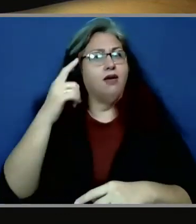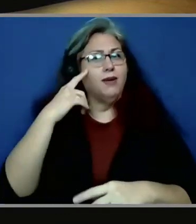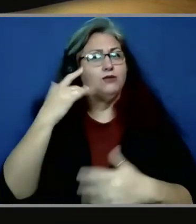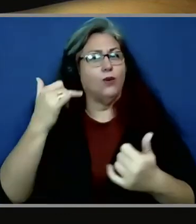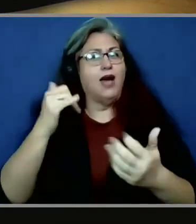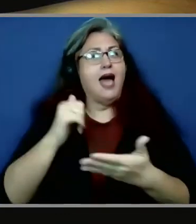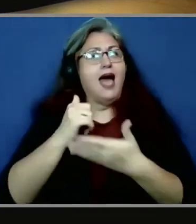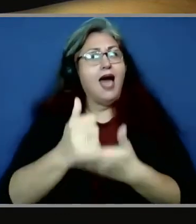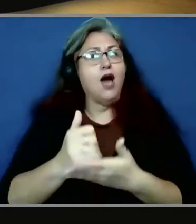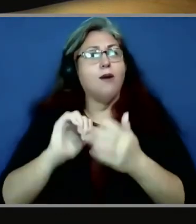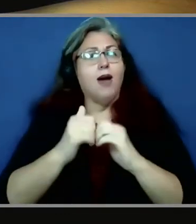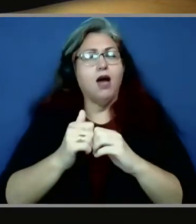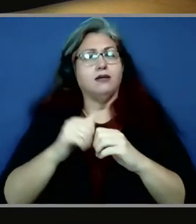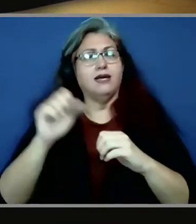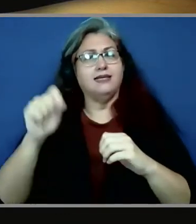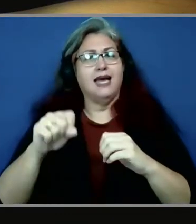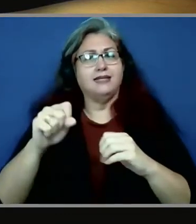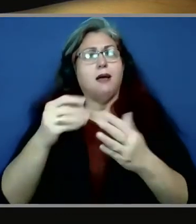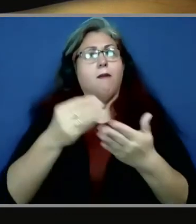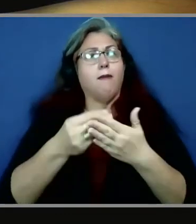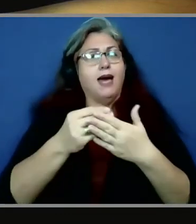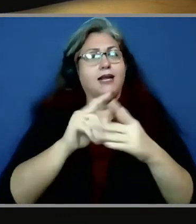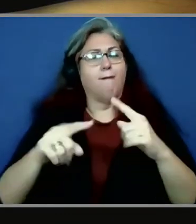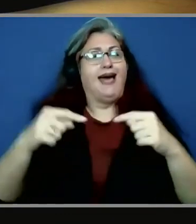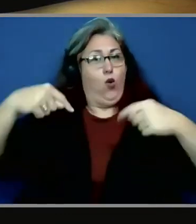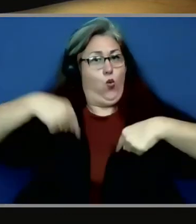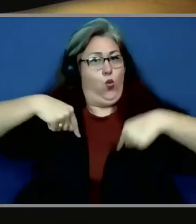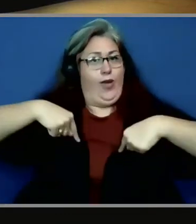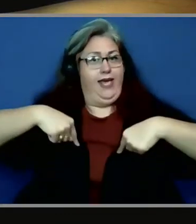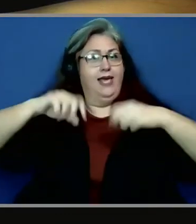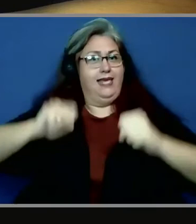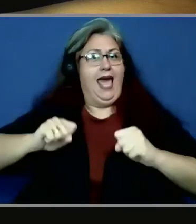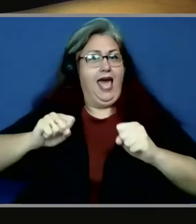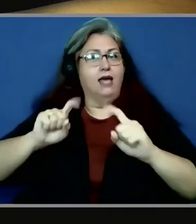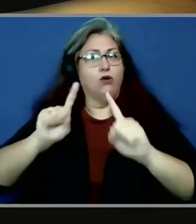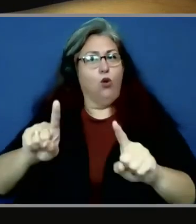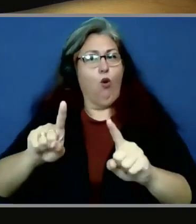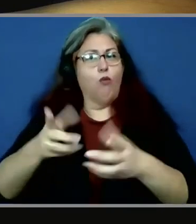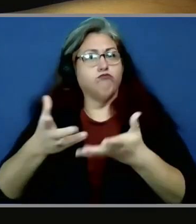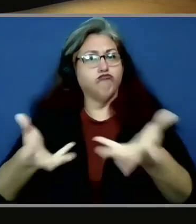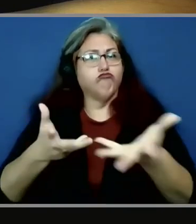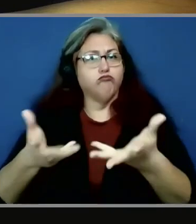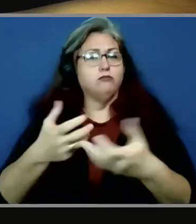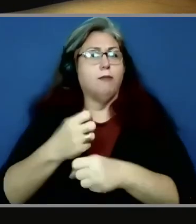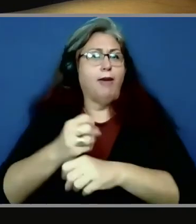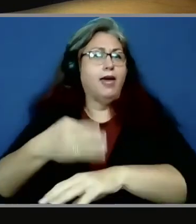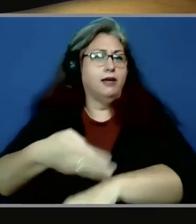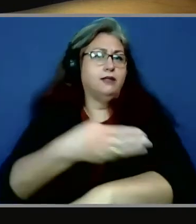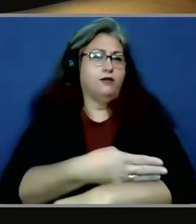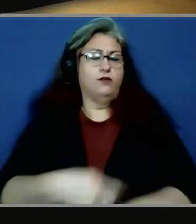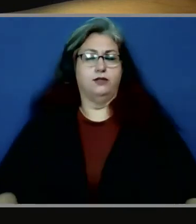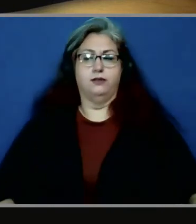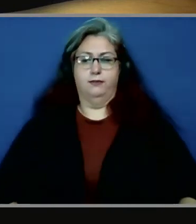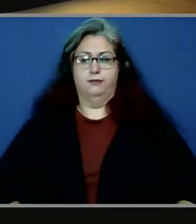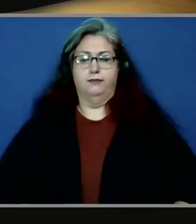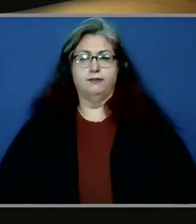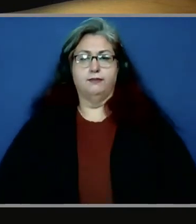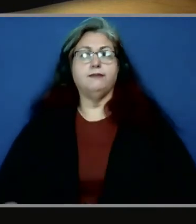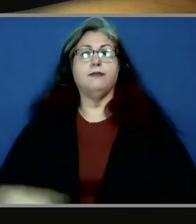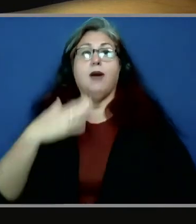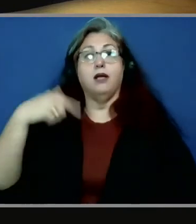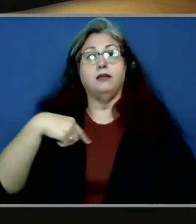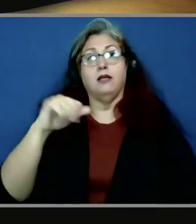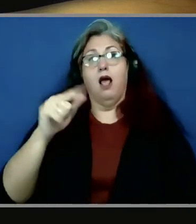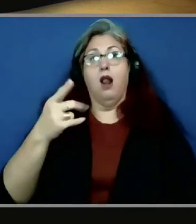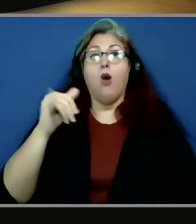help. Yes, we might not have the funding, but we can make a difference individually. Thank you very much. Mahalo. This is